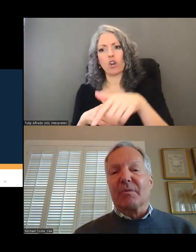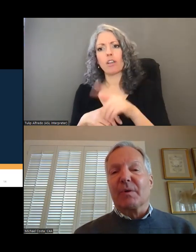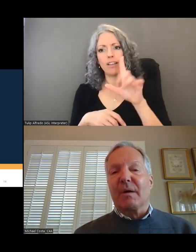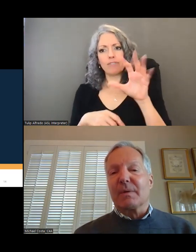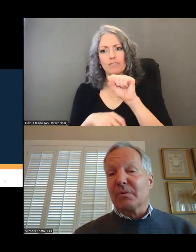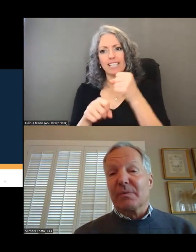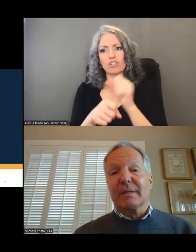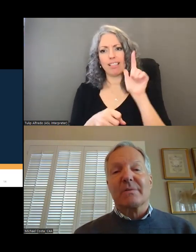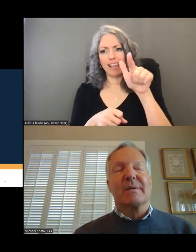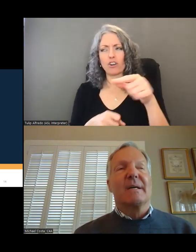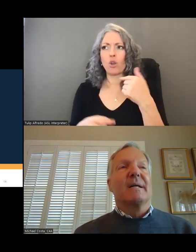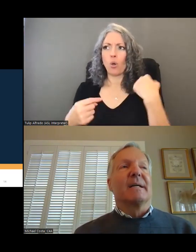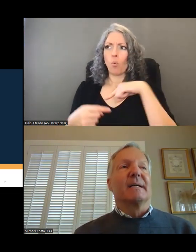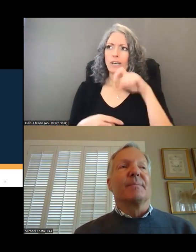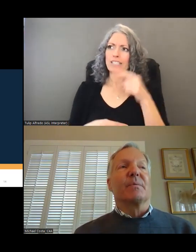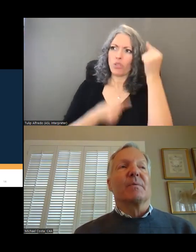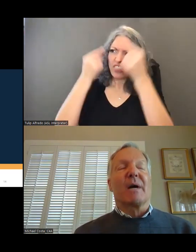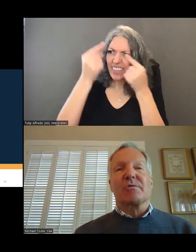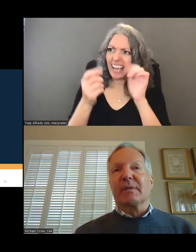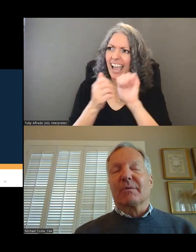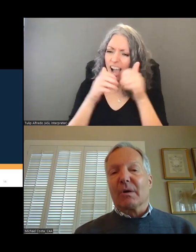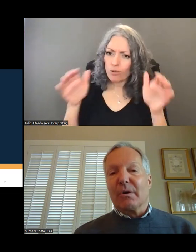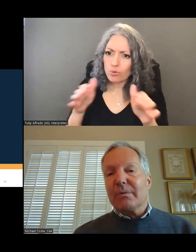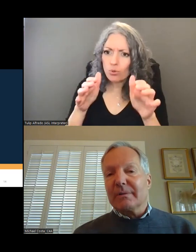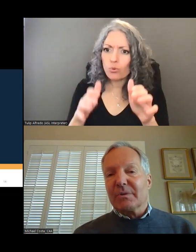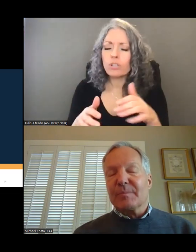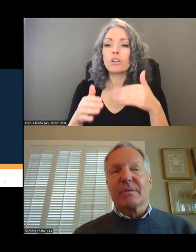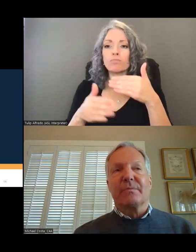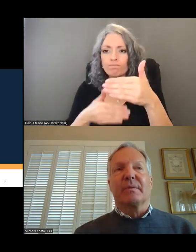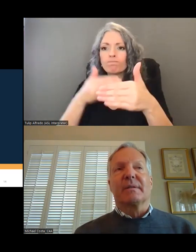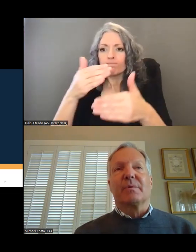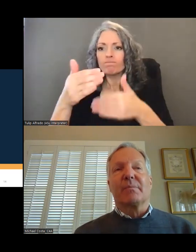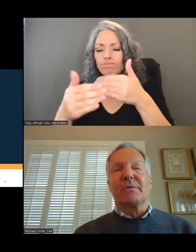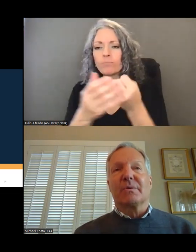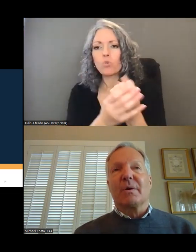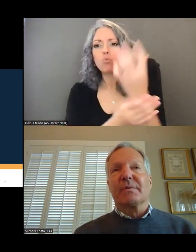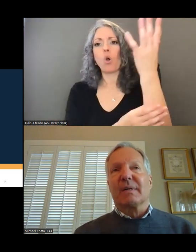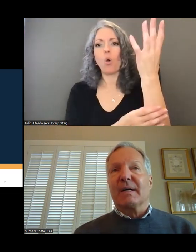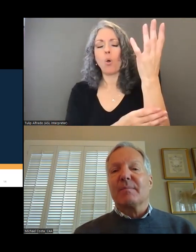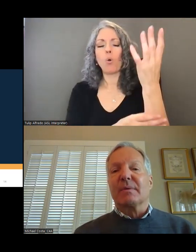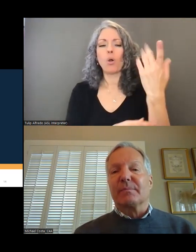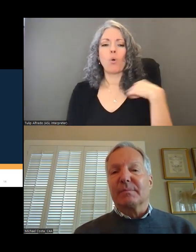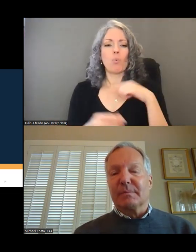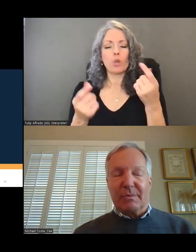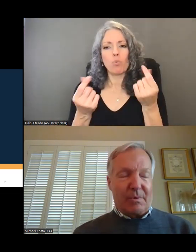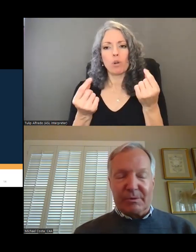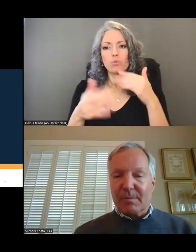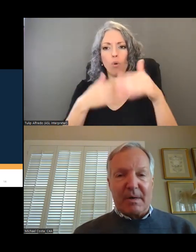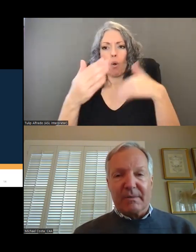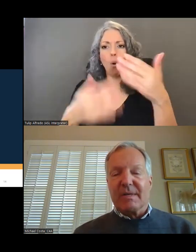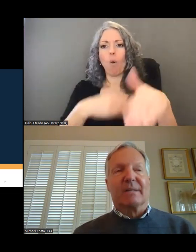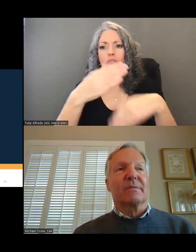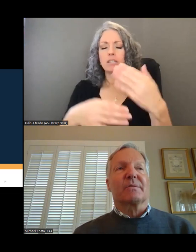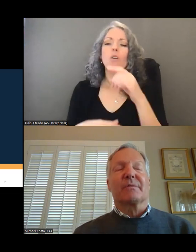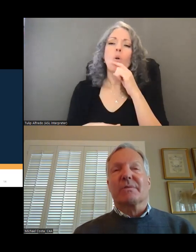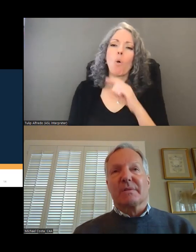to think through how we do things. We've gradually grown in terms of what we do over the time. We do Older